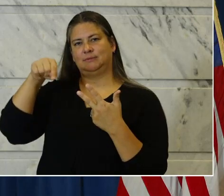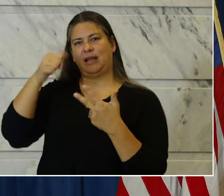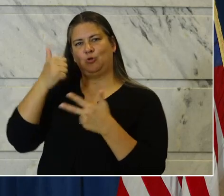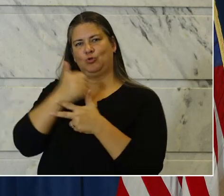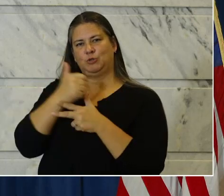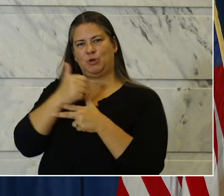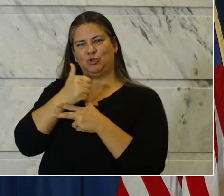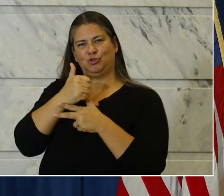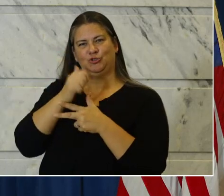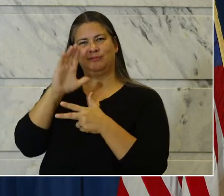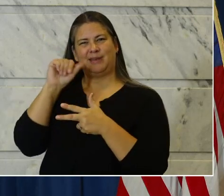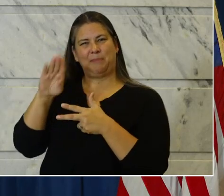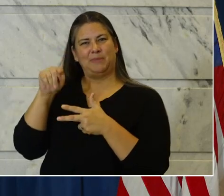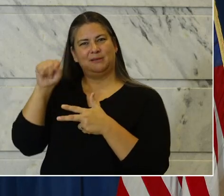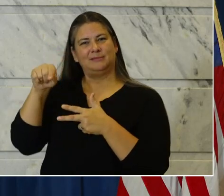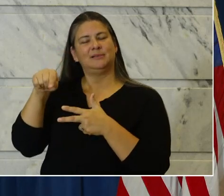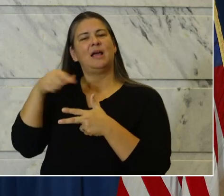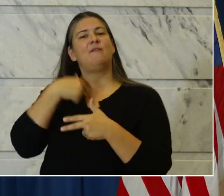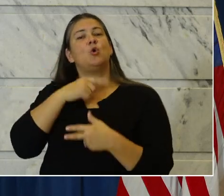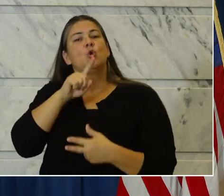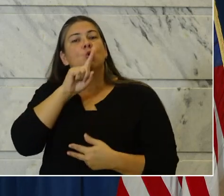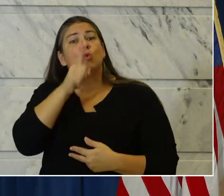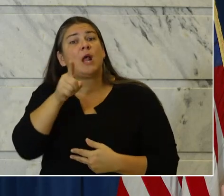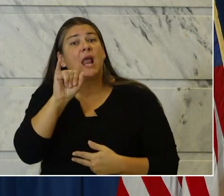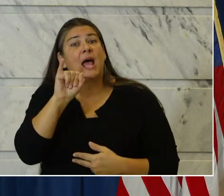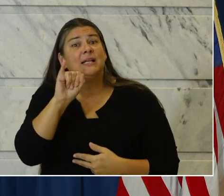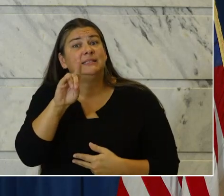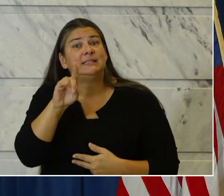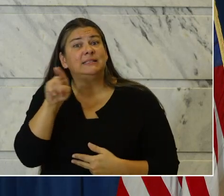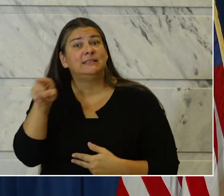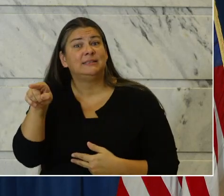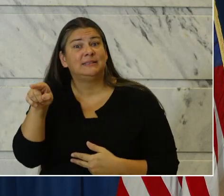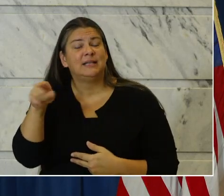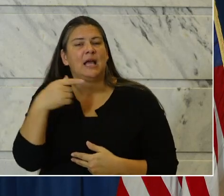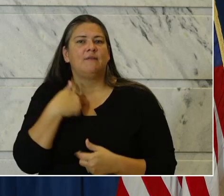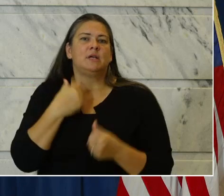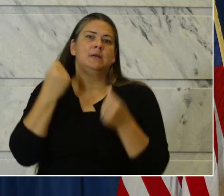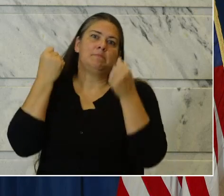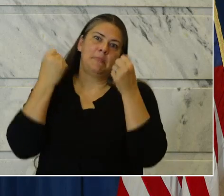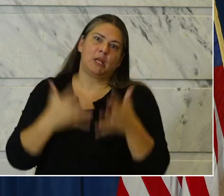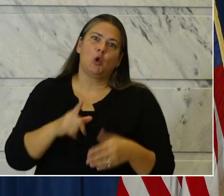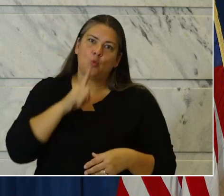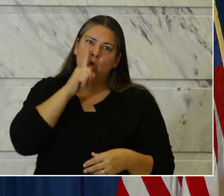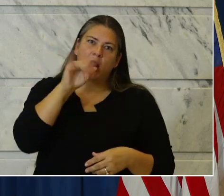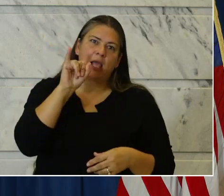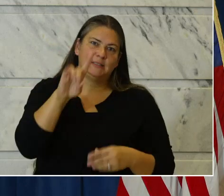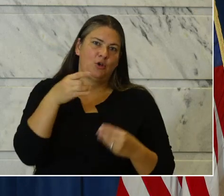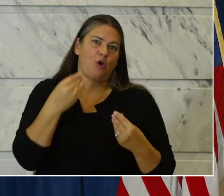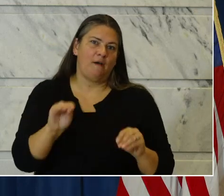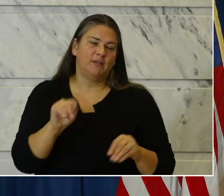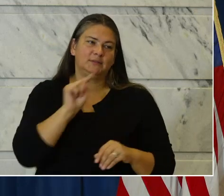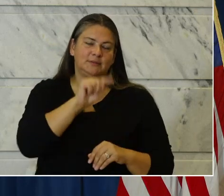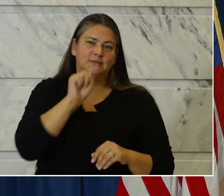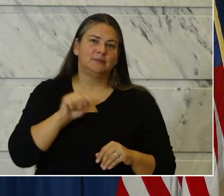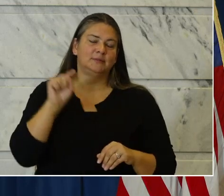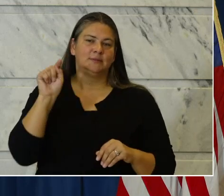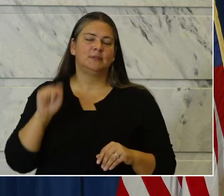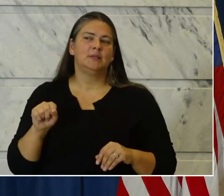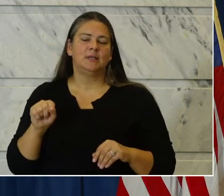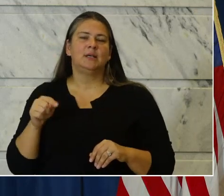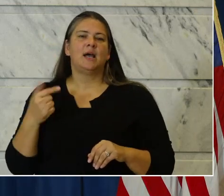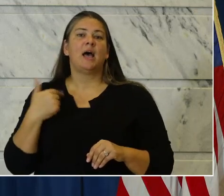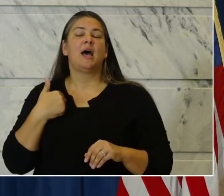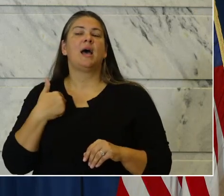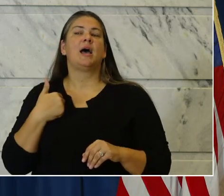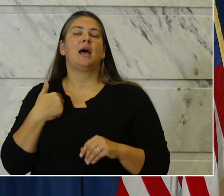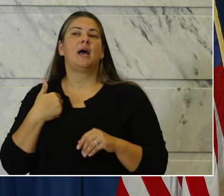with Real ID. Now, there are lots of Real ID offices. I do believe that there has been